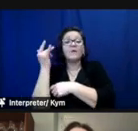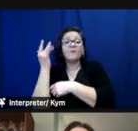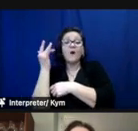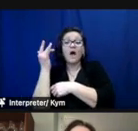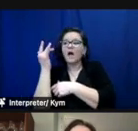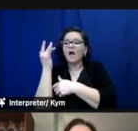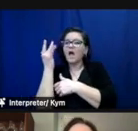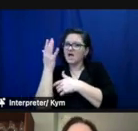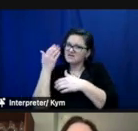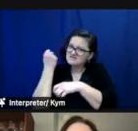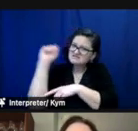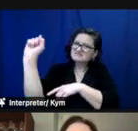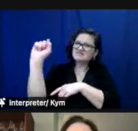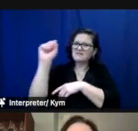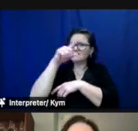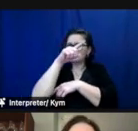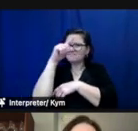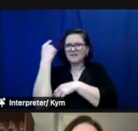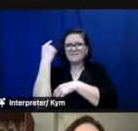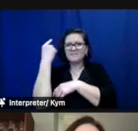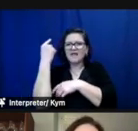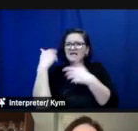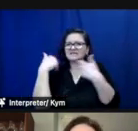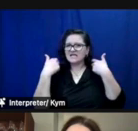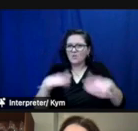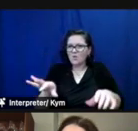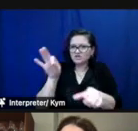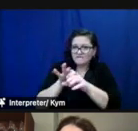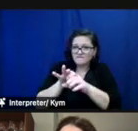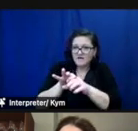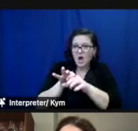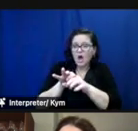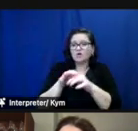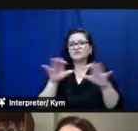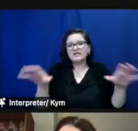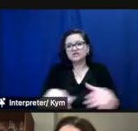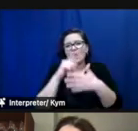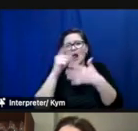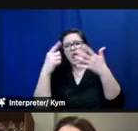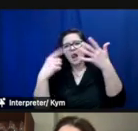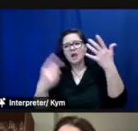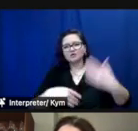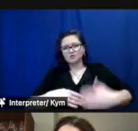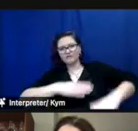kinds of tests because they didn't want blacks to vote. And honestly, that's still happening today.